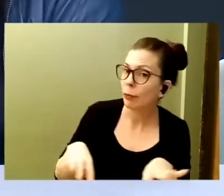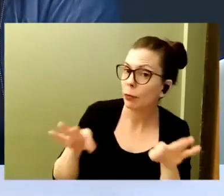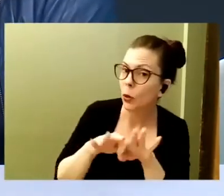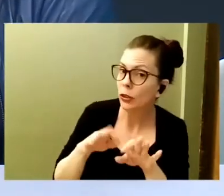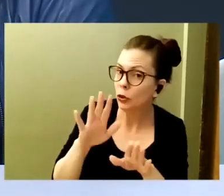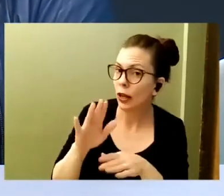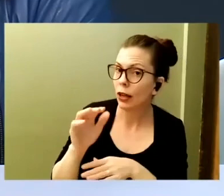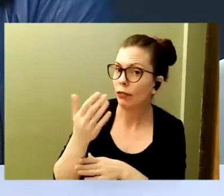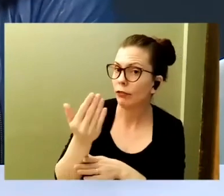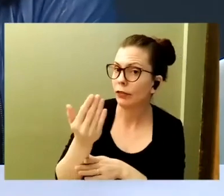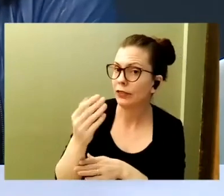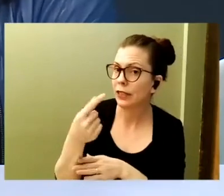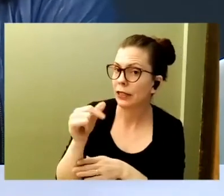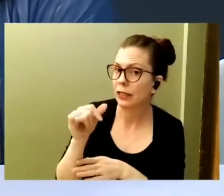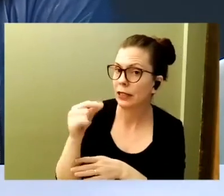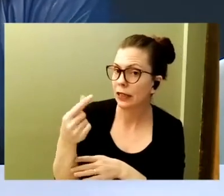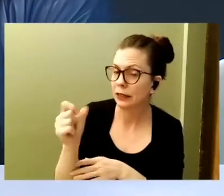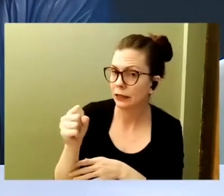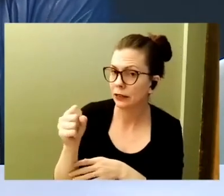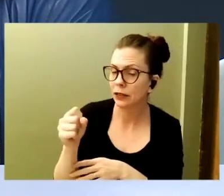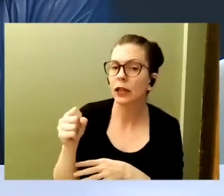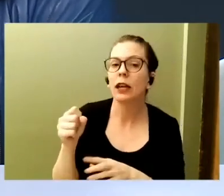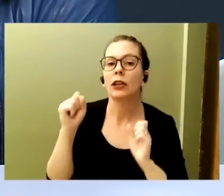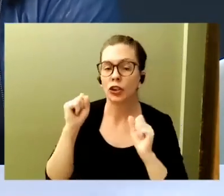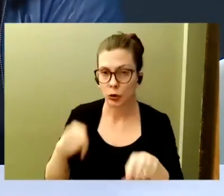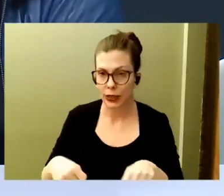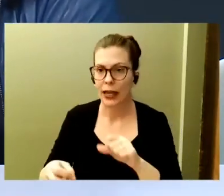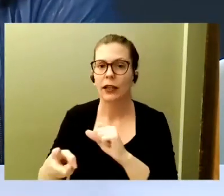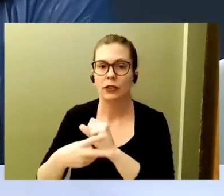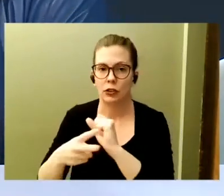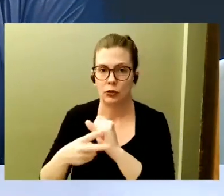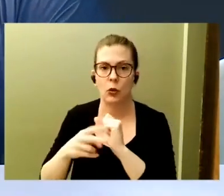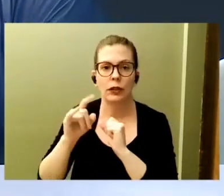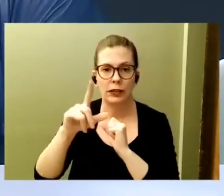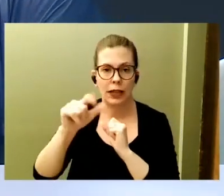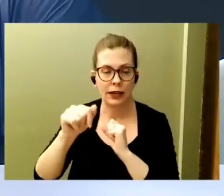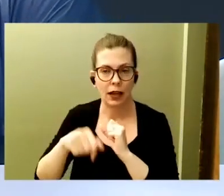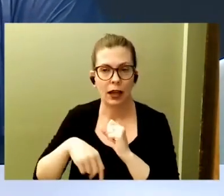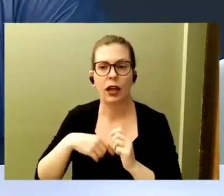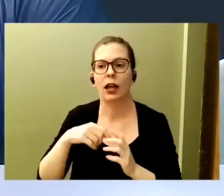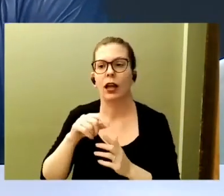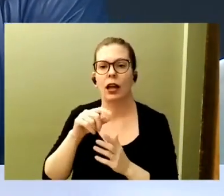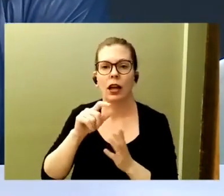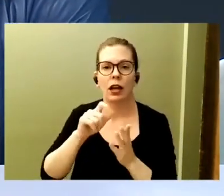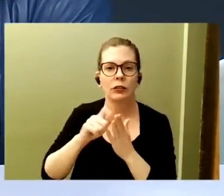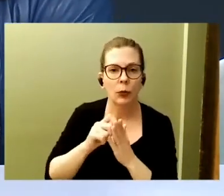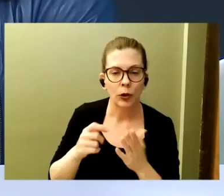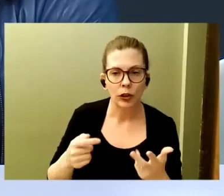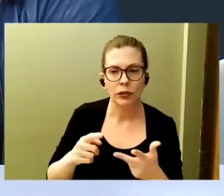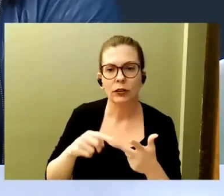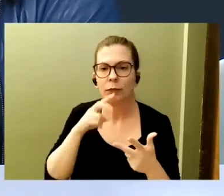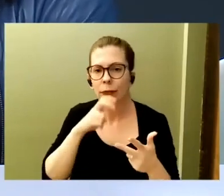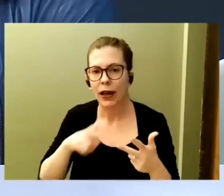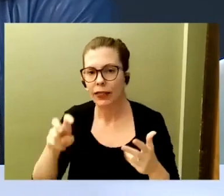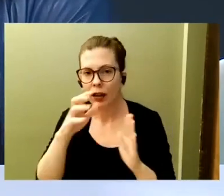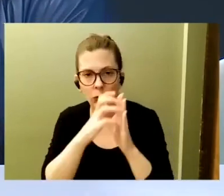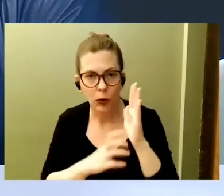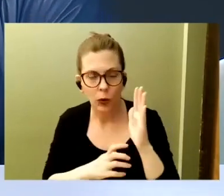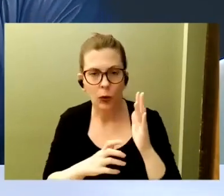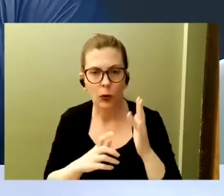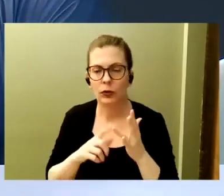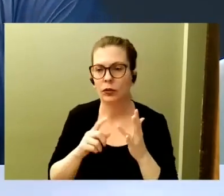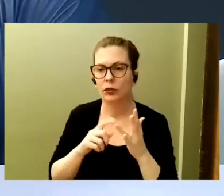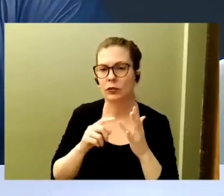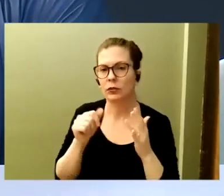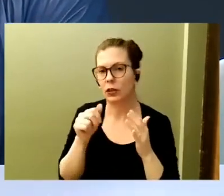Oh. so you can actually store data on this. You can store notebooks on this. You can write Python code on this. You can write R code on this. You